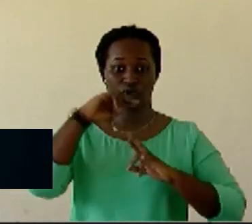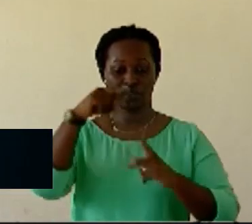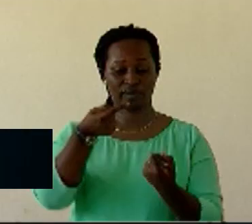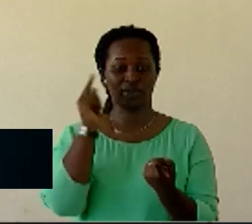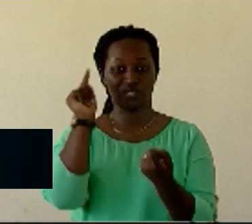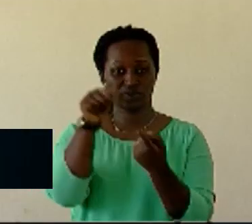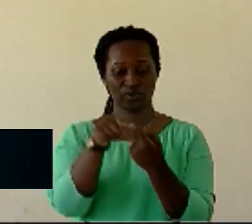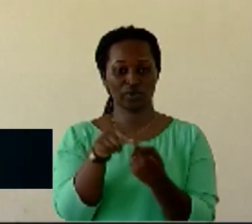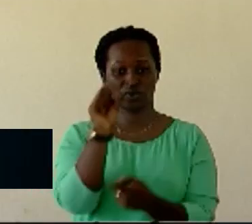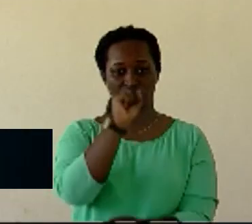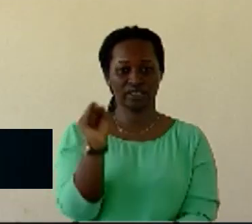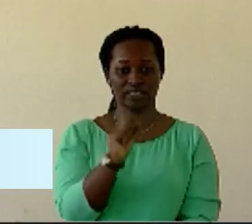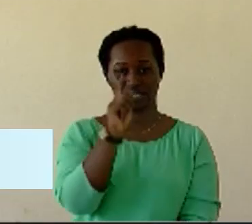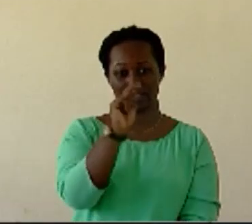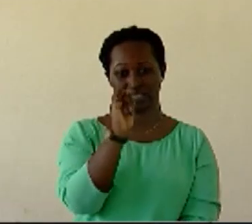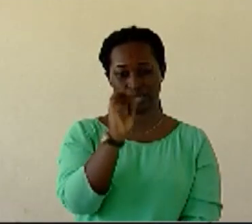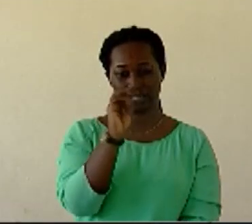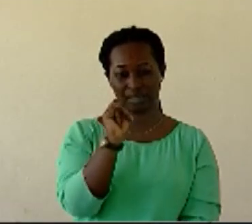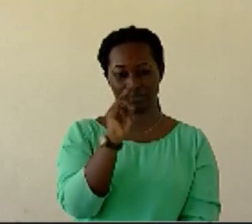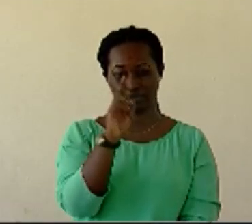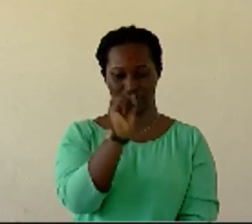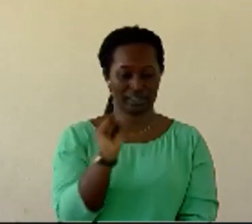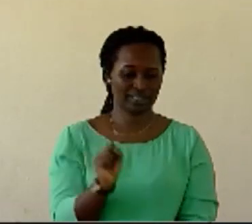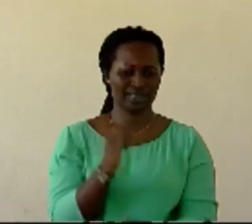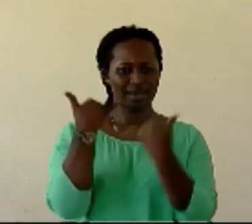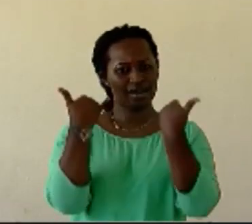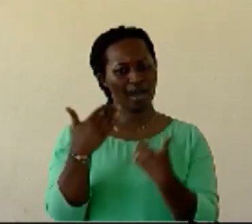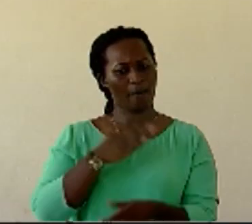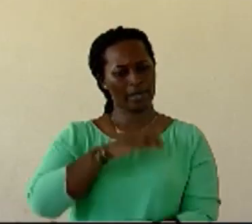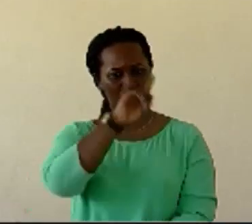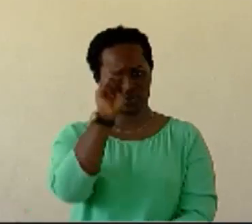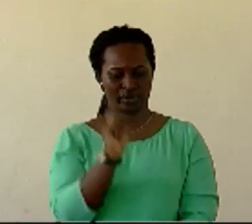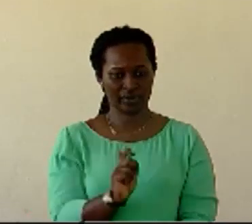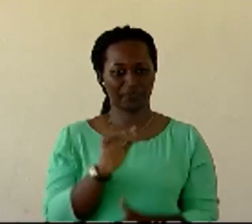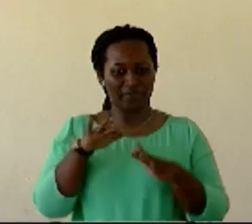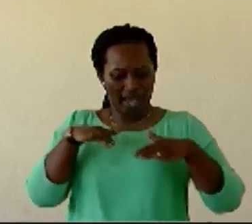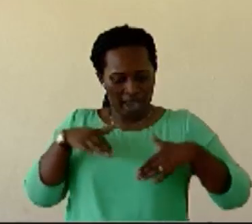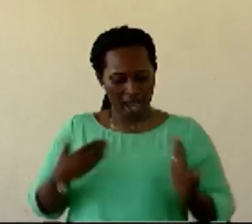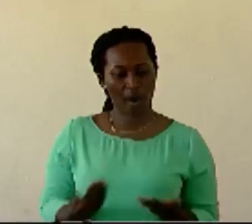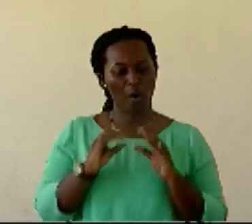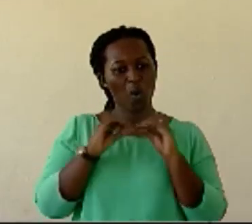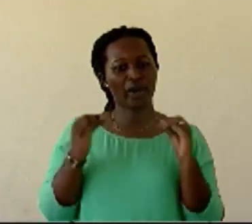to the stimulus. Now, my question is, how do